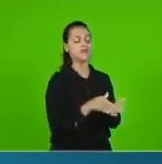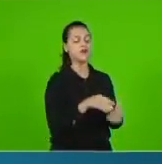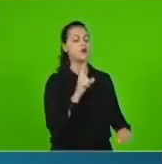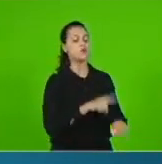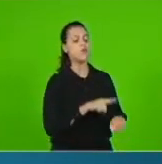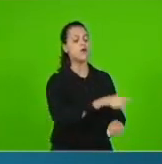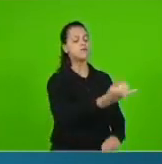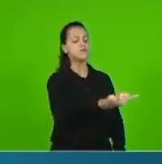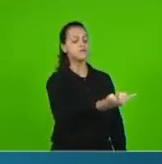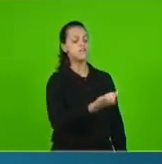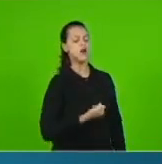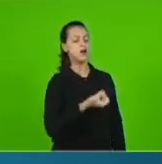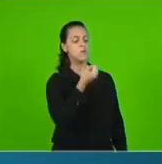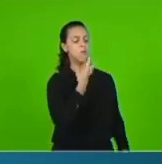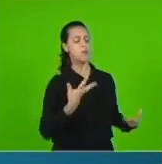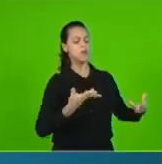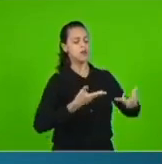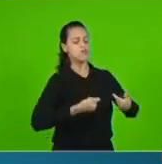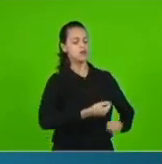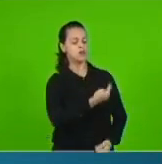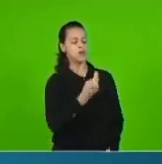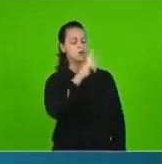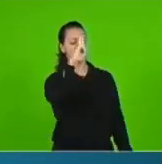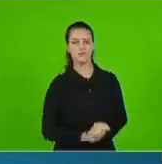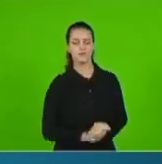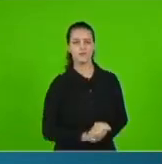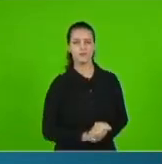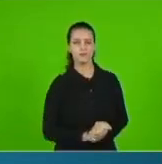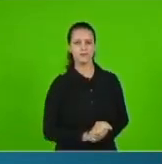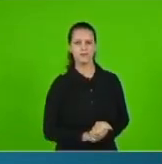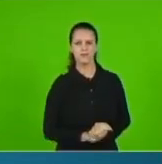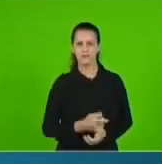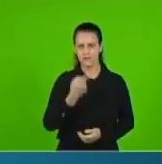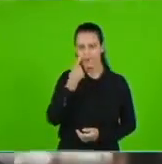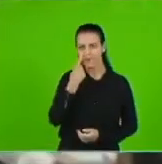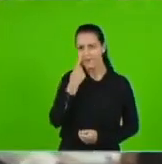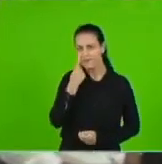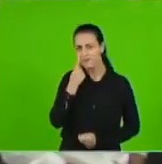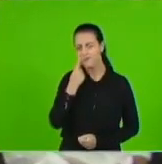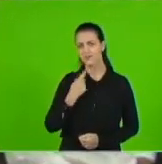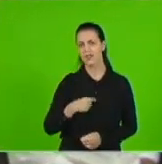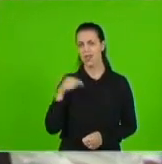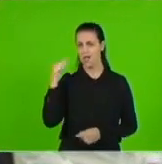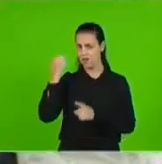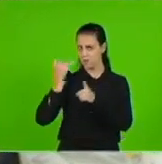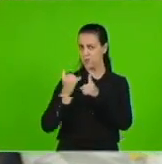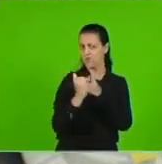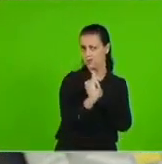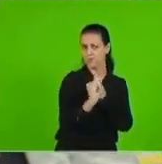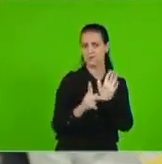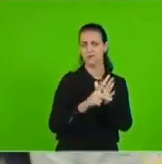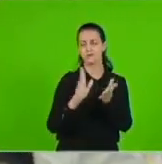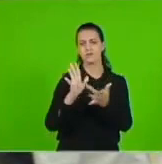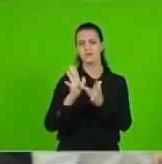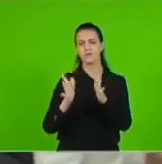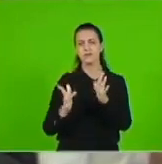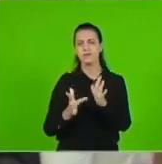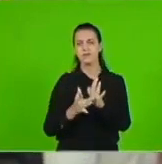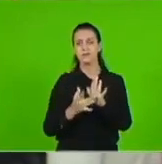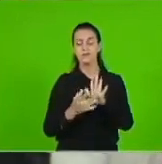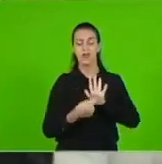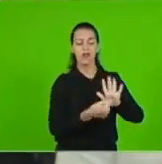say, blessed is he who comes in the name of the Lord. Now observe that this prophecy of